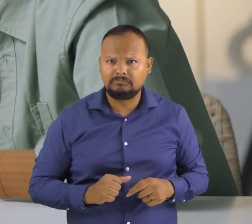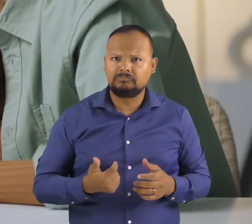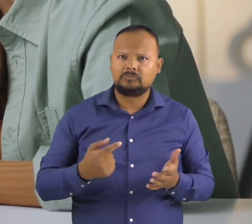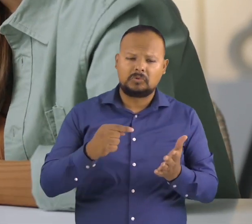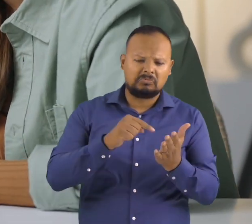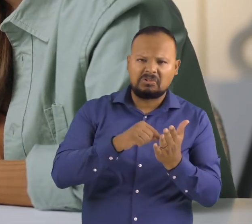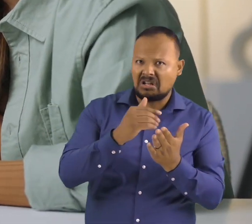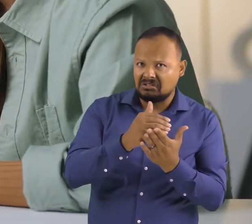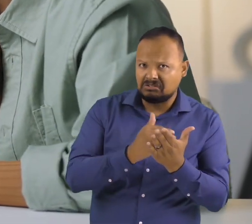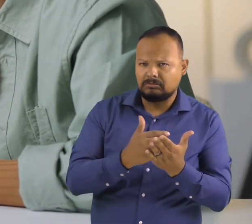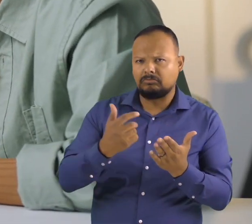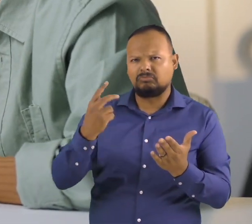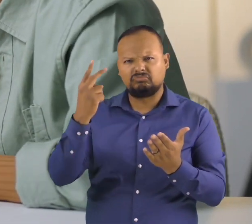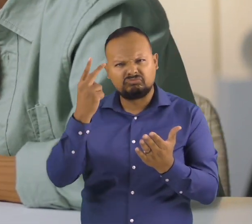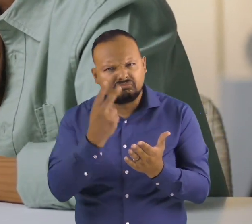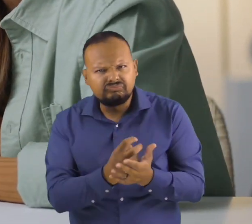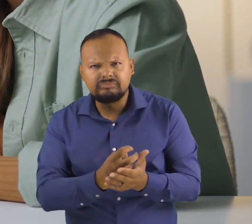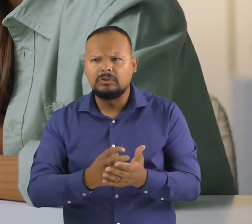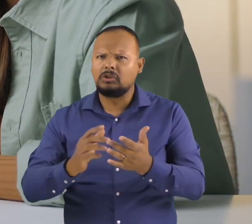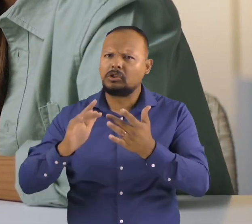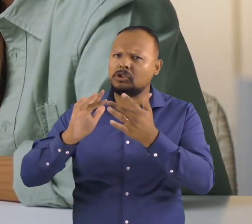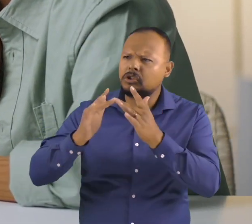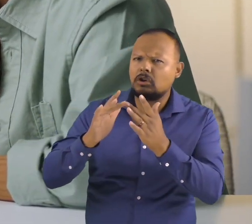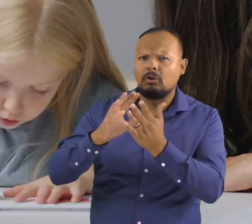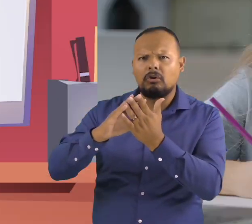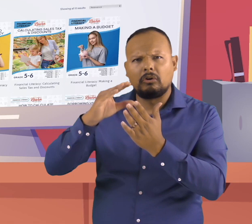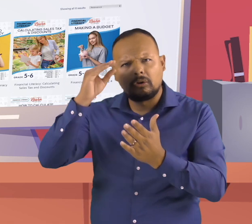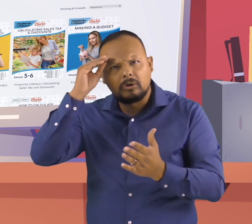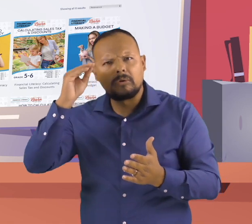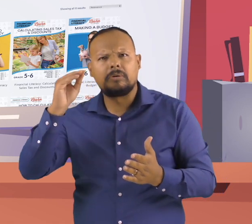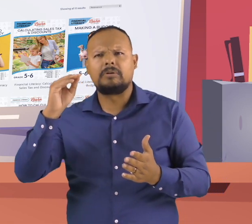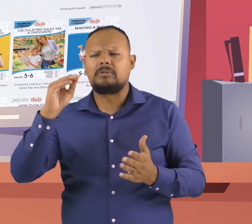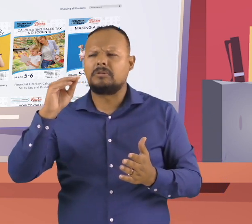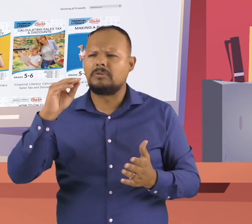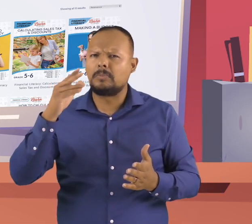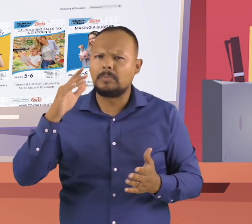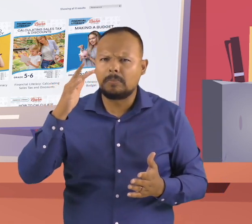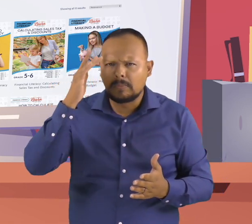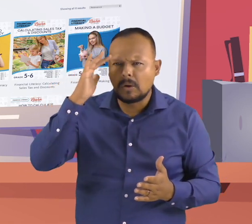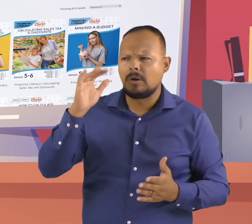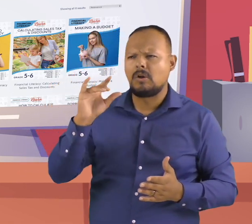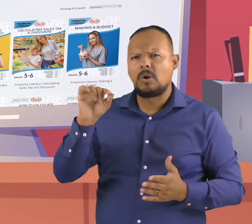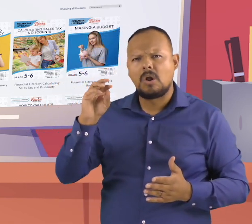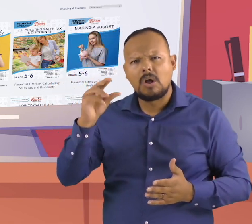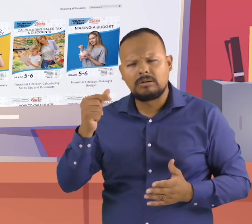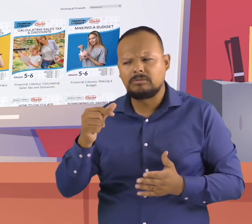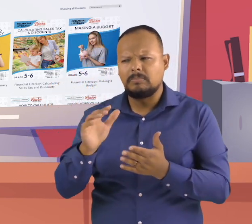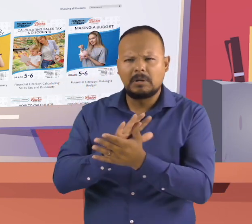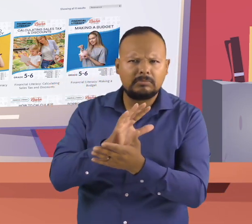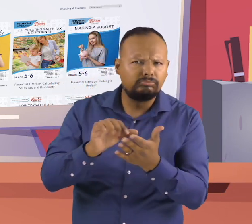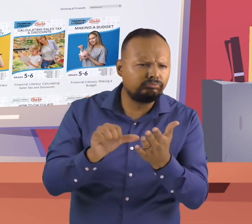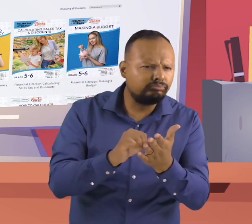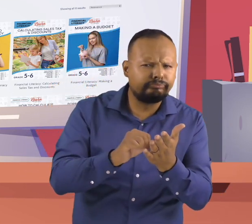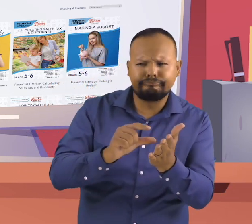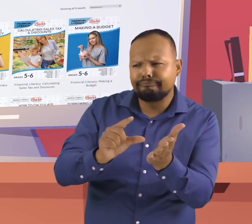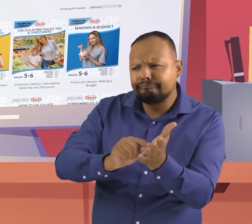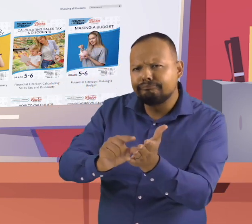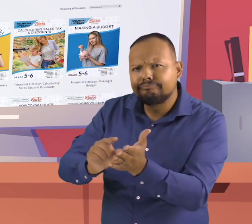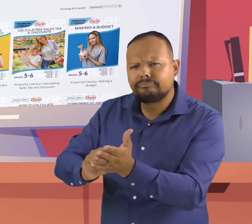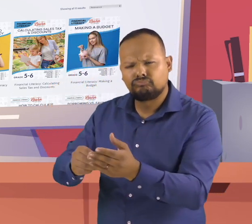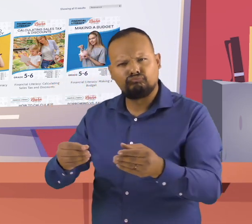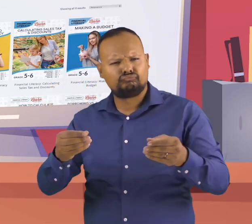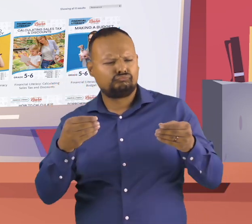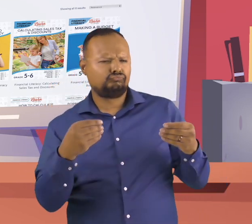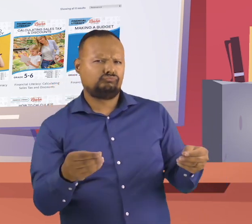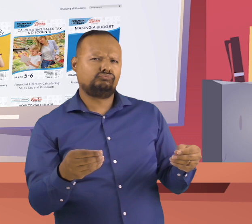home, try this exercise out for yourself. You can download this lesson plan on learnbright.org